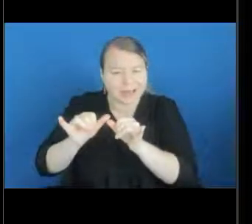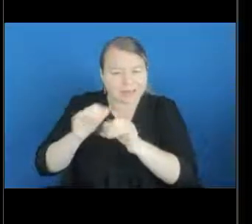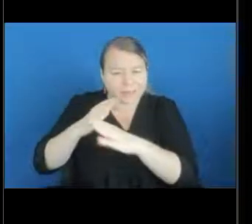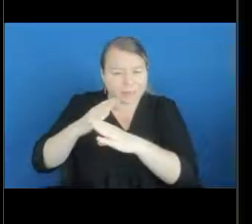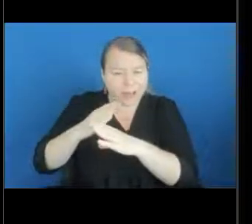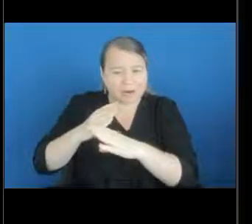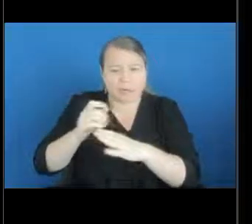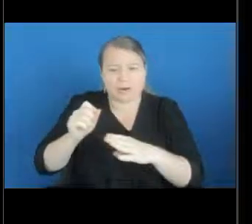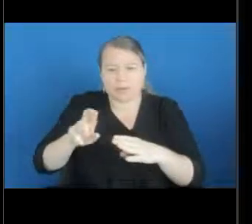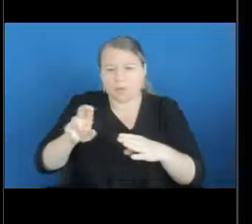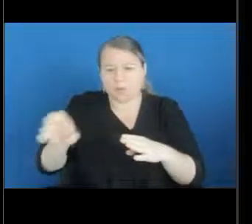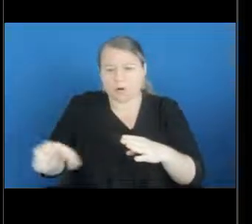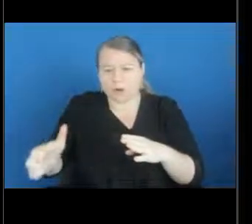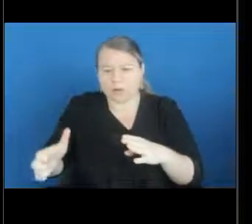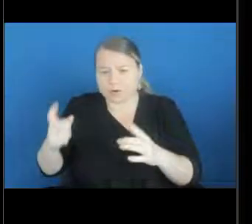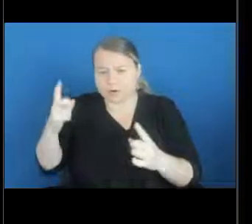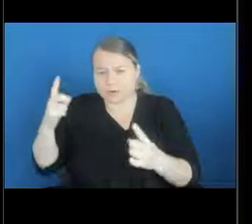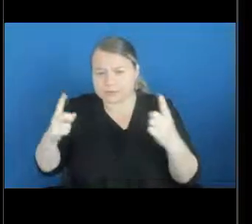consideration?